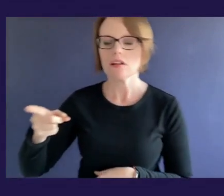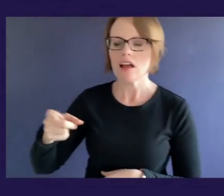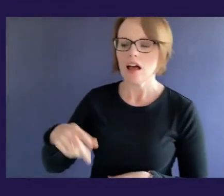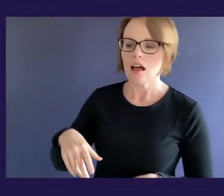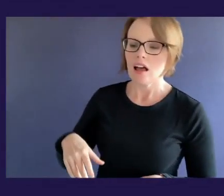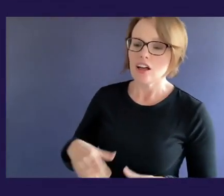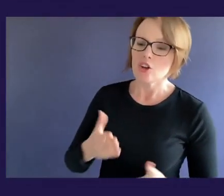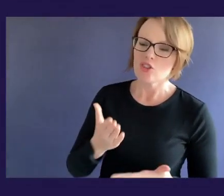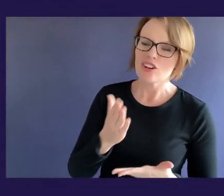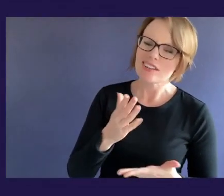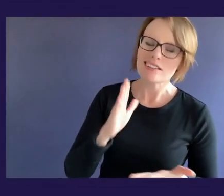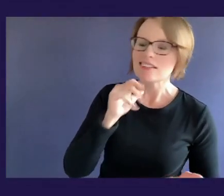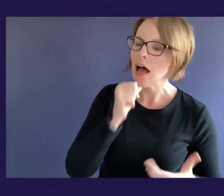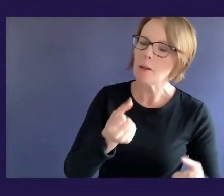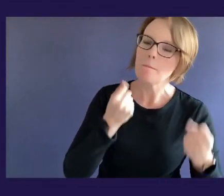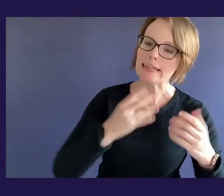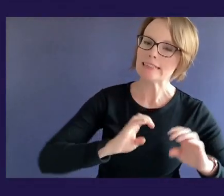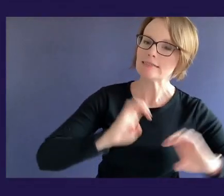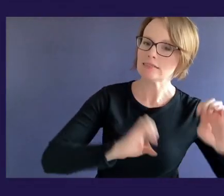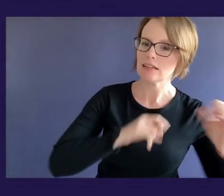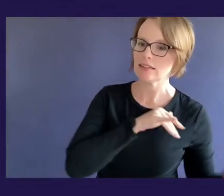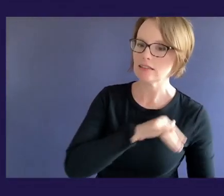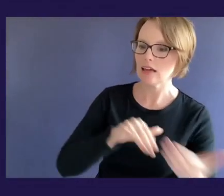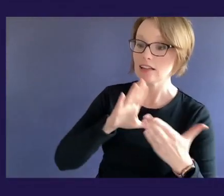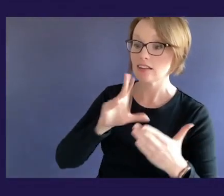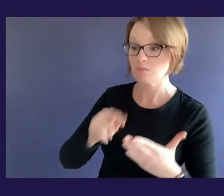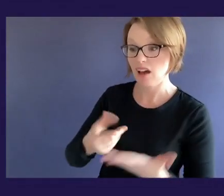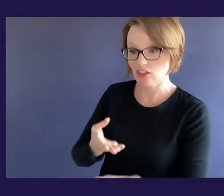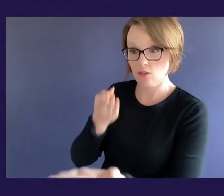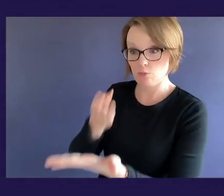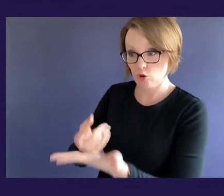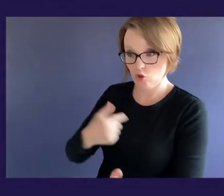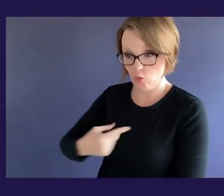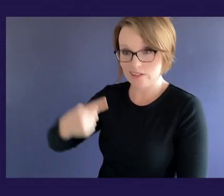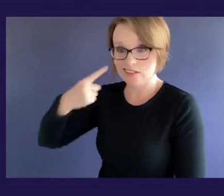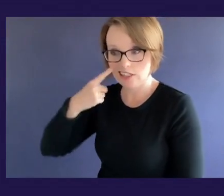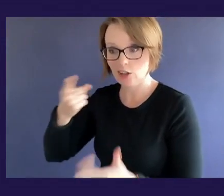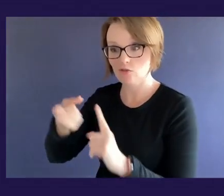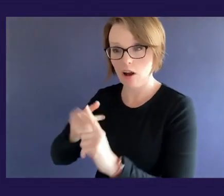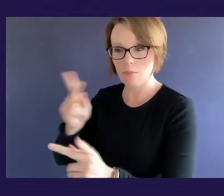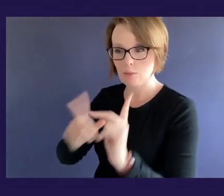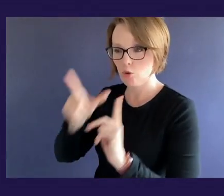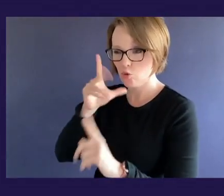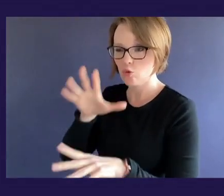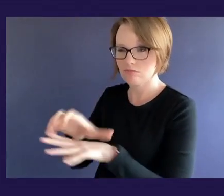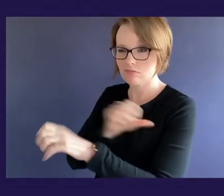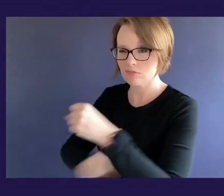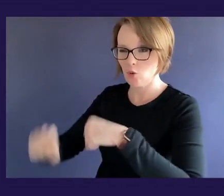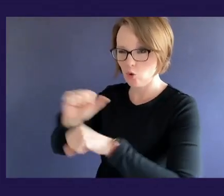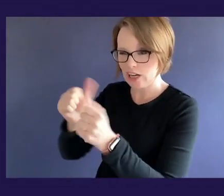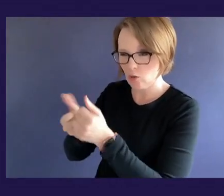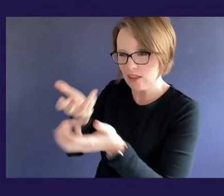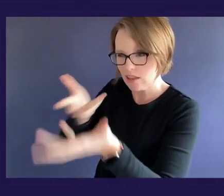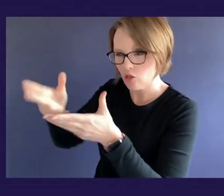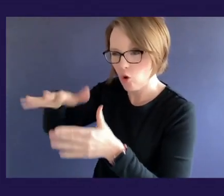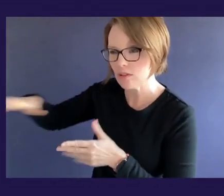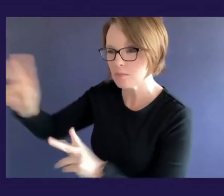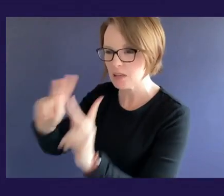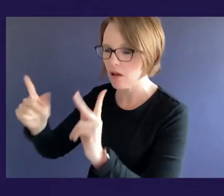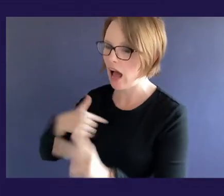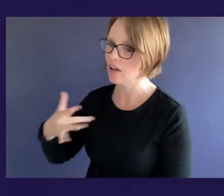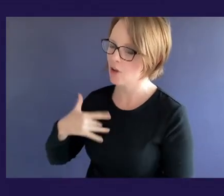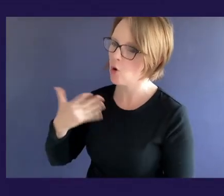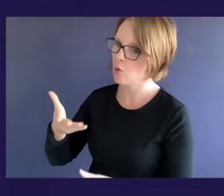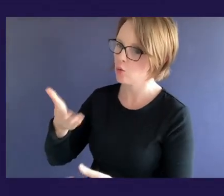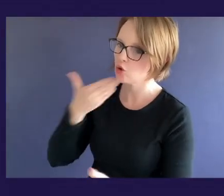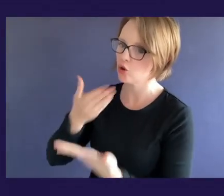from work on the ground has really shown that is one of the key pieces. Okay, that's great. And